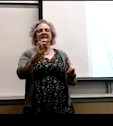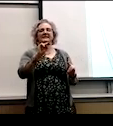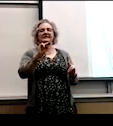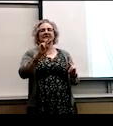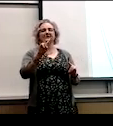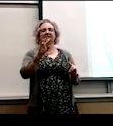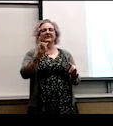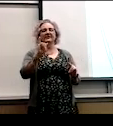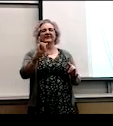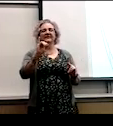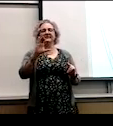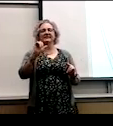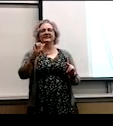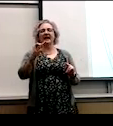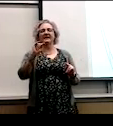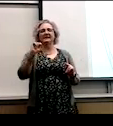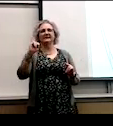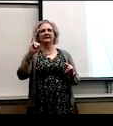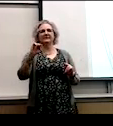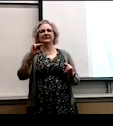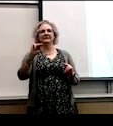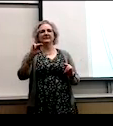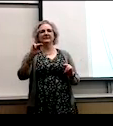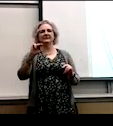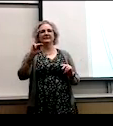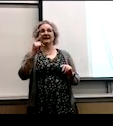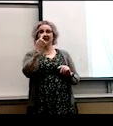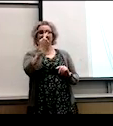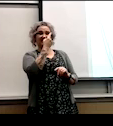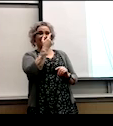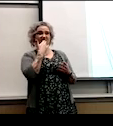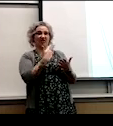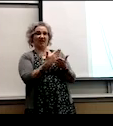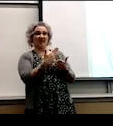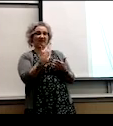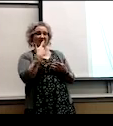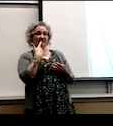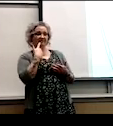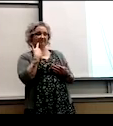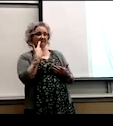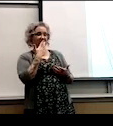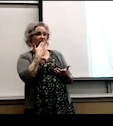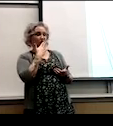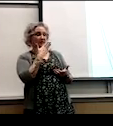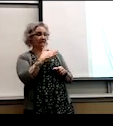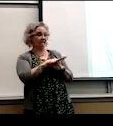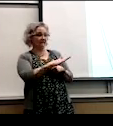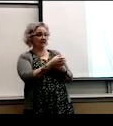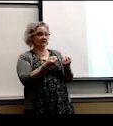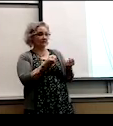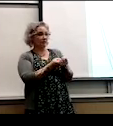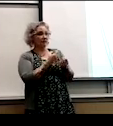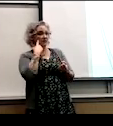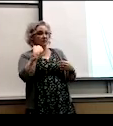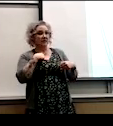don't know that this is enough for me to put all of my patients with Down syndrome on simvastatin.